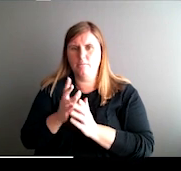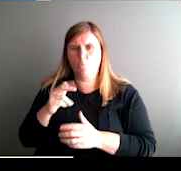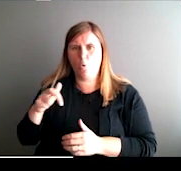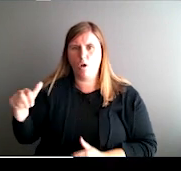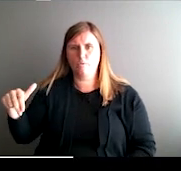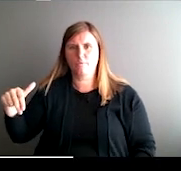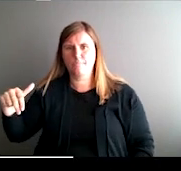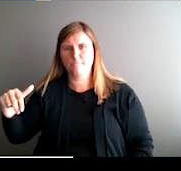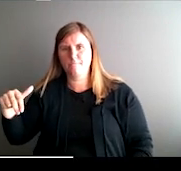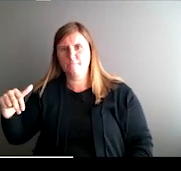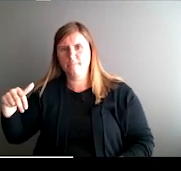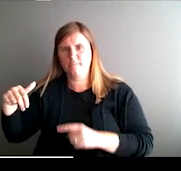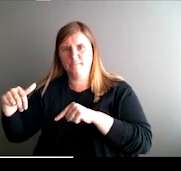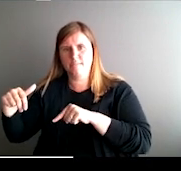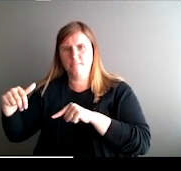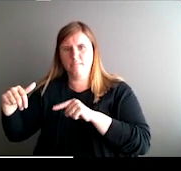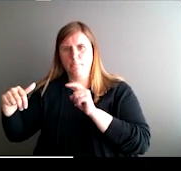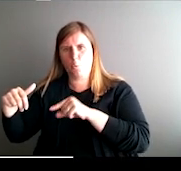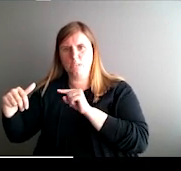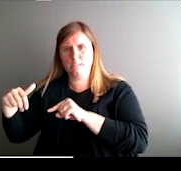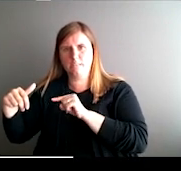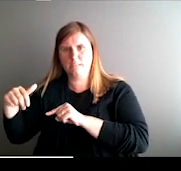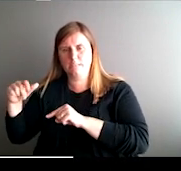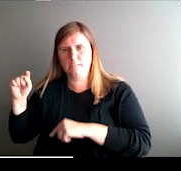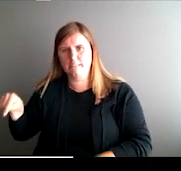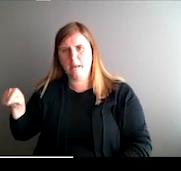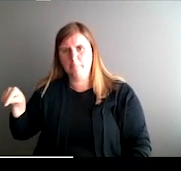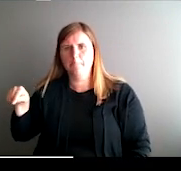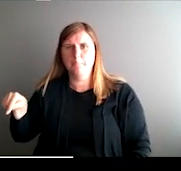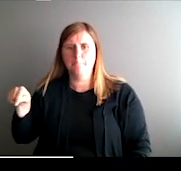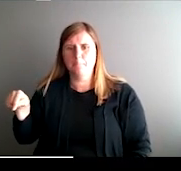over and standing next to it, or maybe pointing at it or tapping on it.